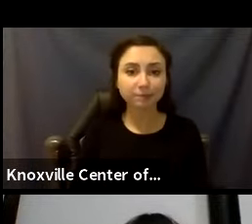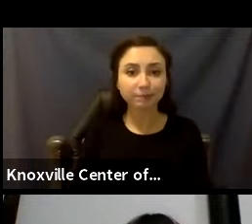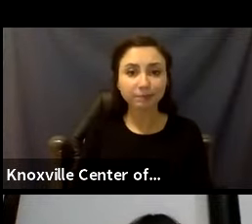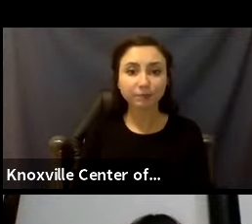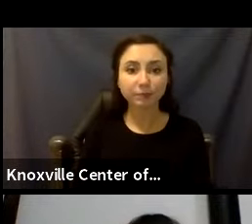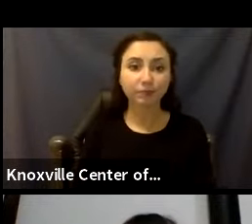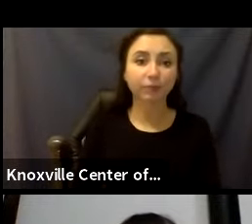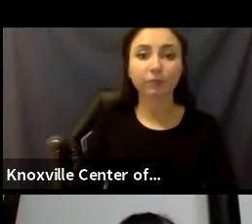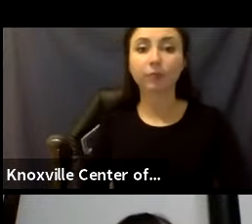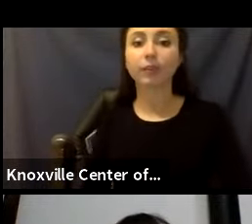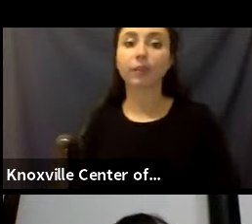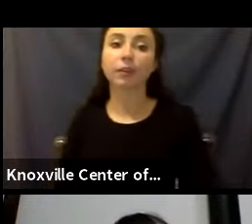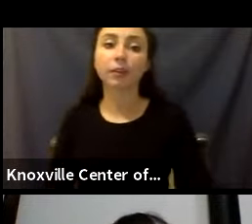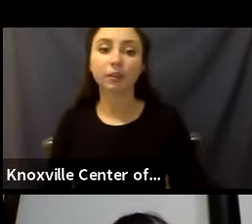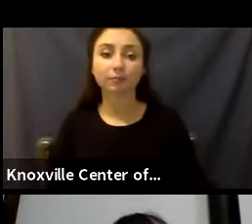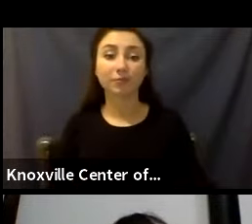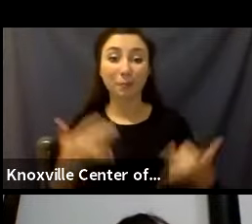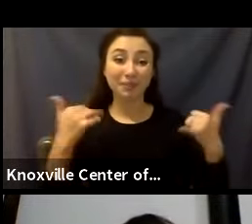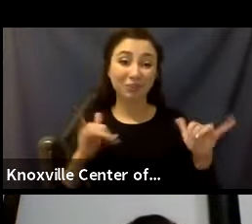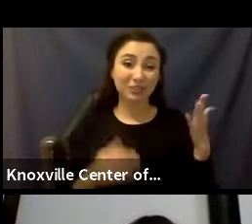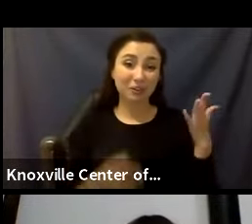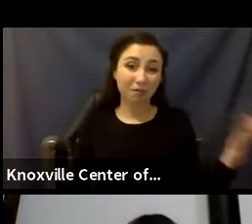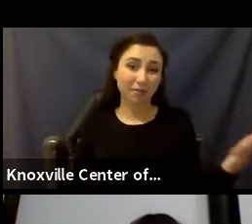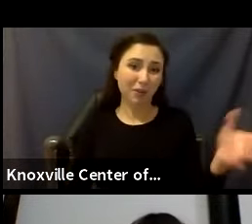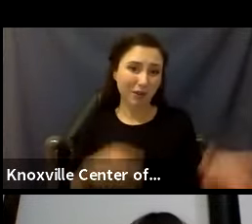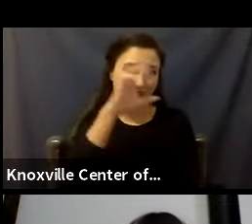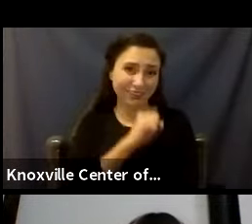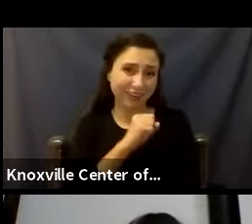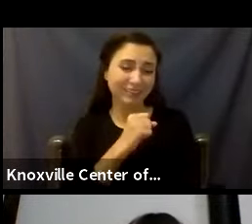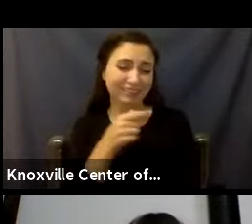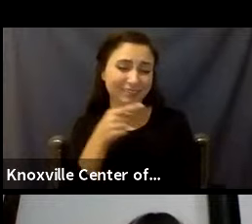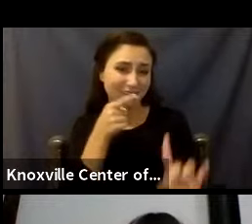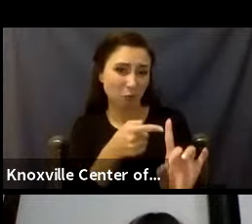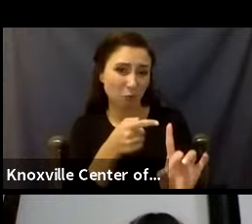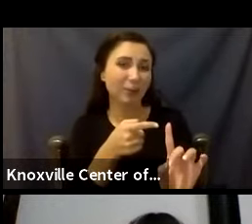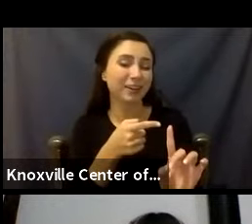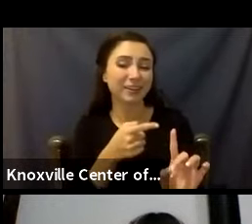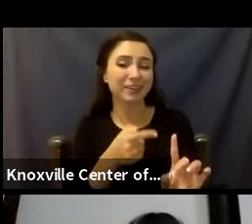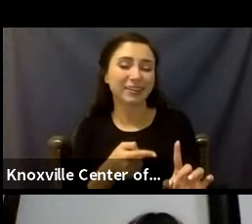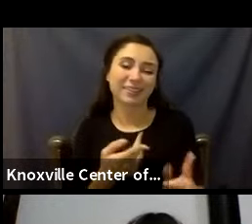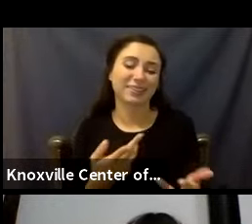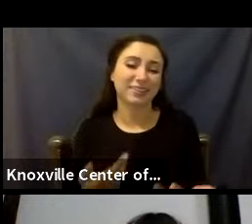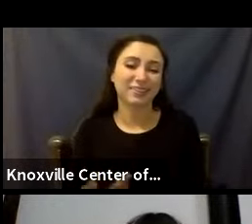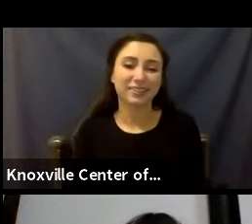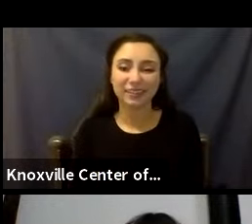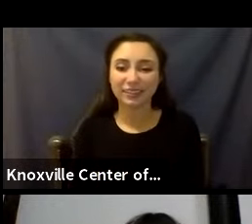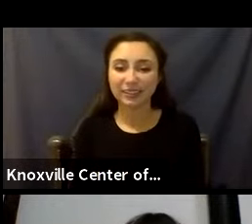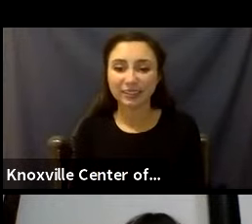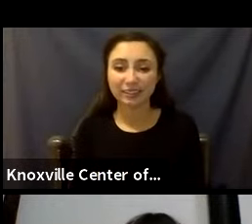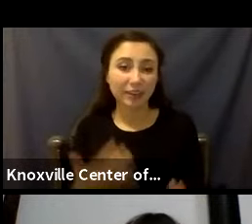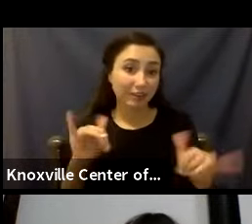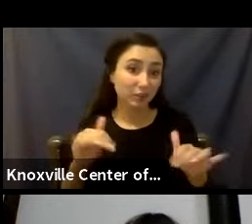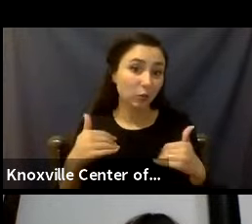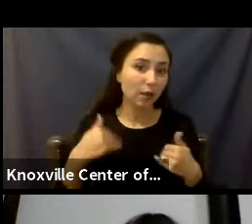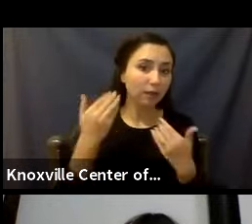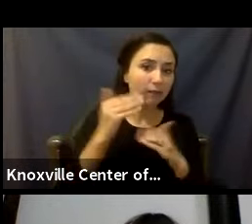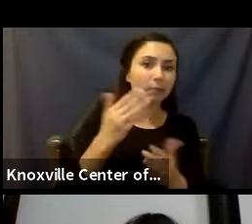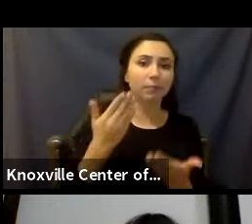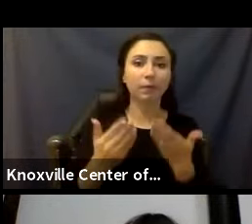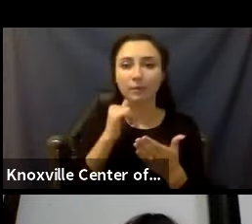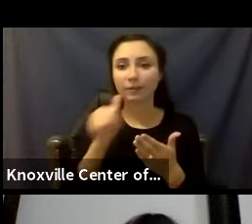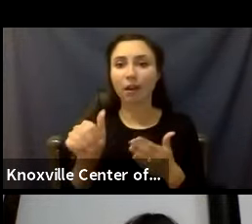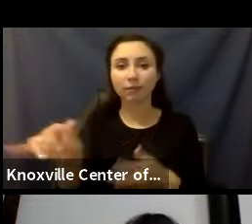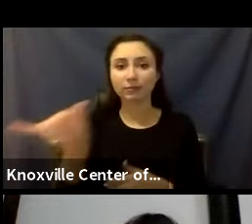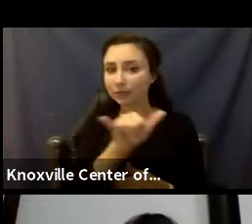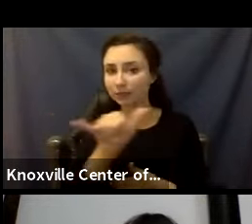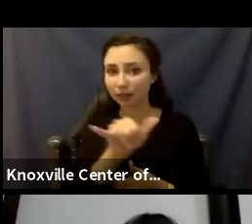So they're still there, I guess, is the point, but you know, they may not be identical to what we have